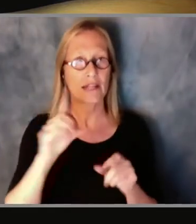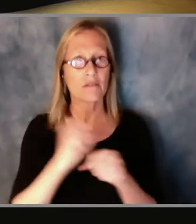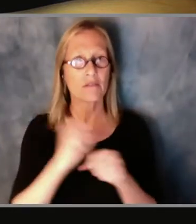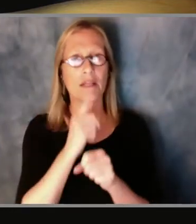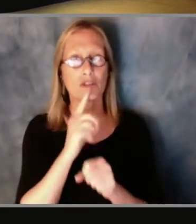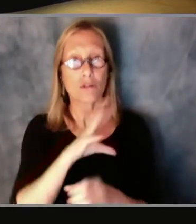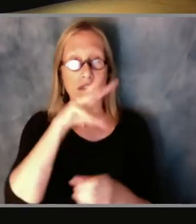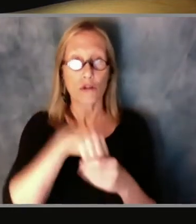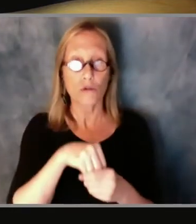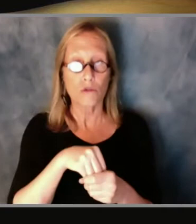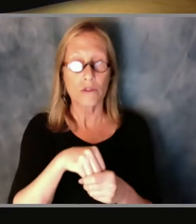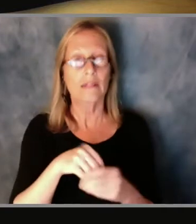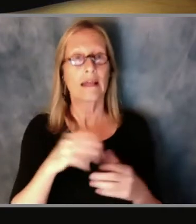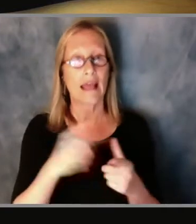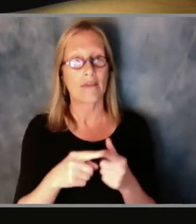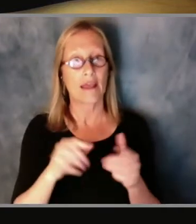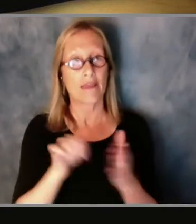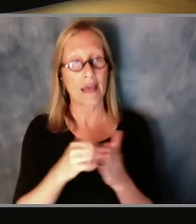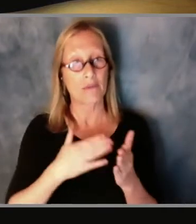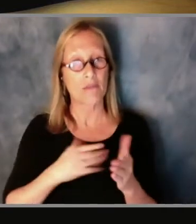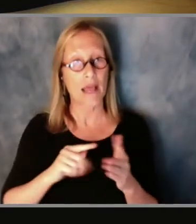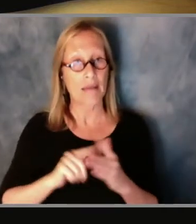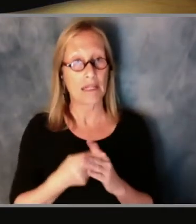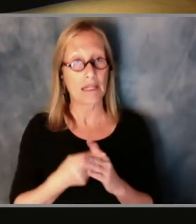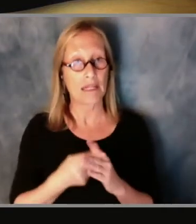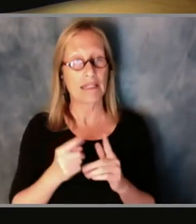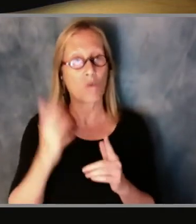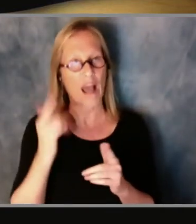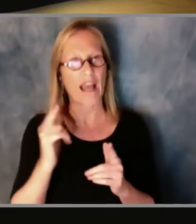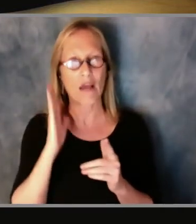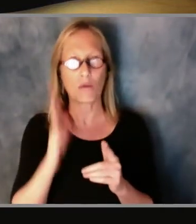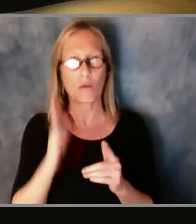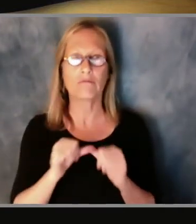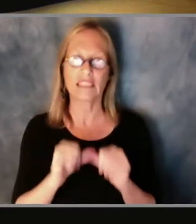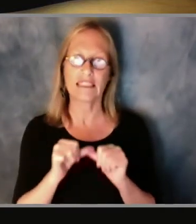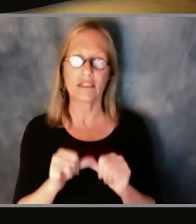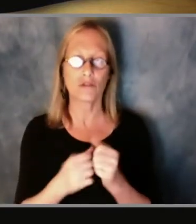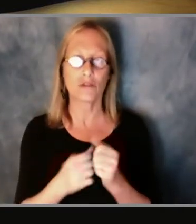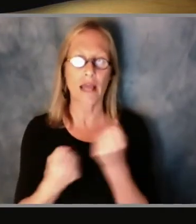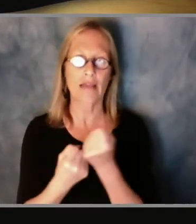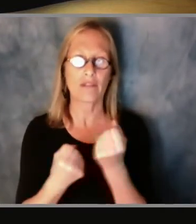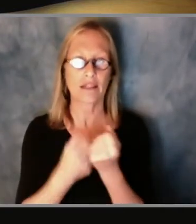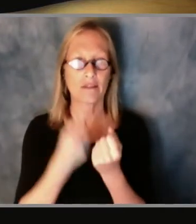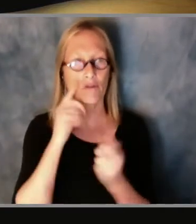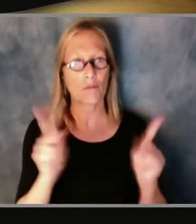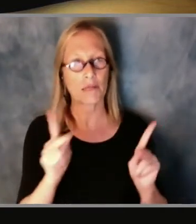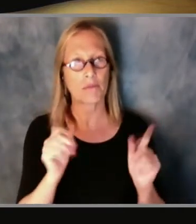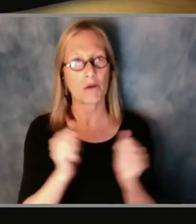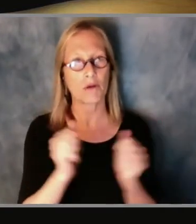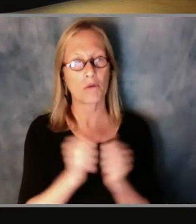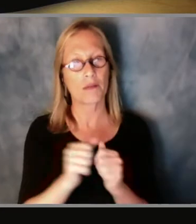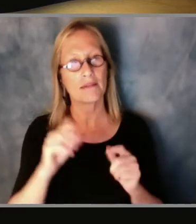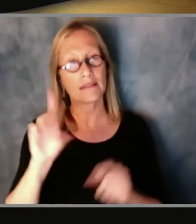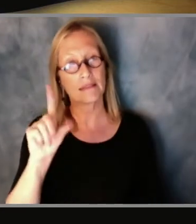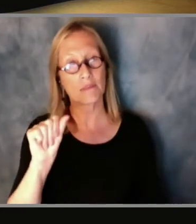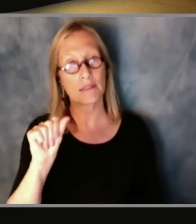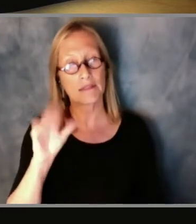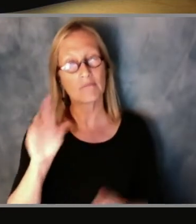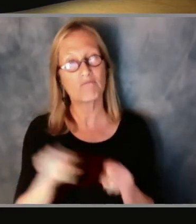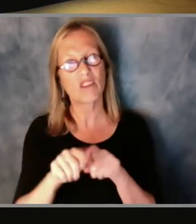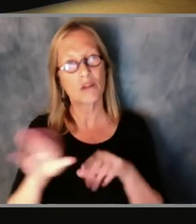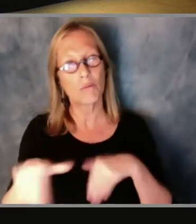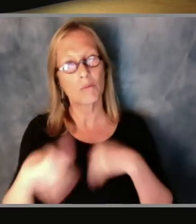for me as to why I would continue my advocacy for our citizens with disabilities and to provide my support. Thank you.